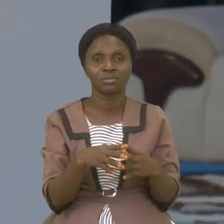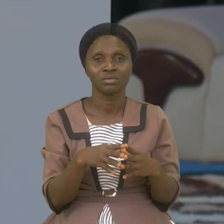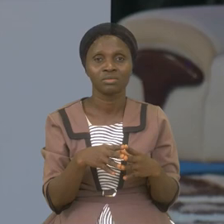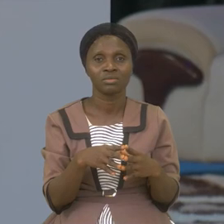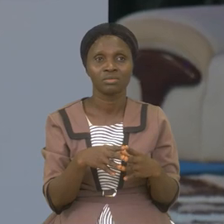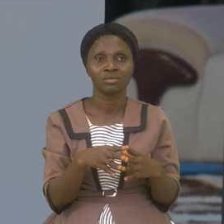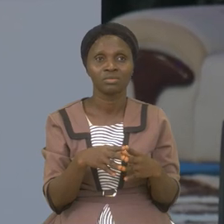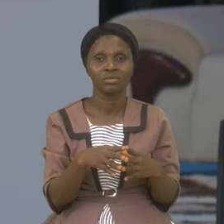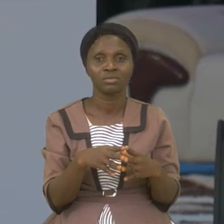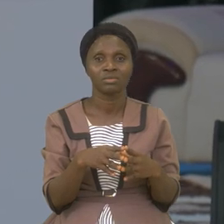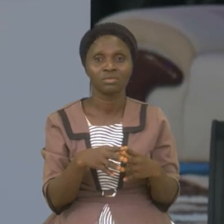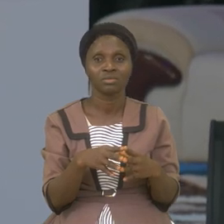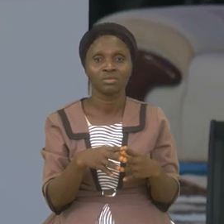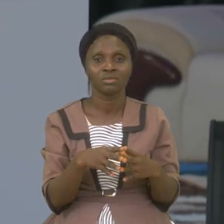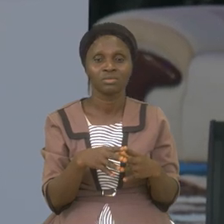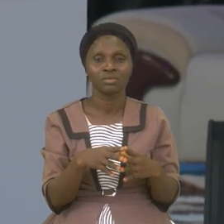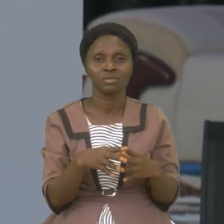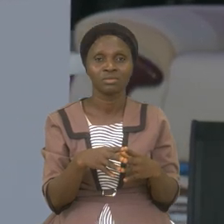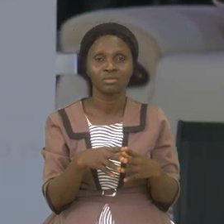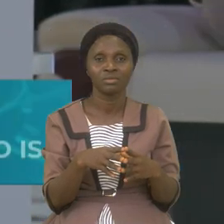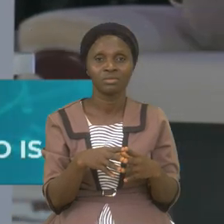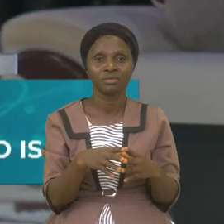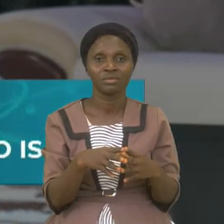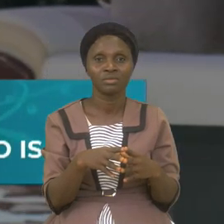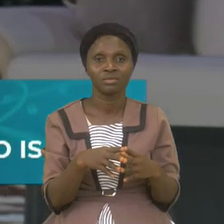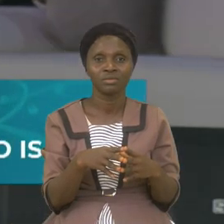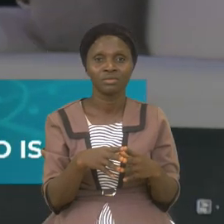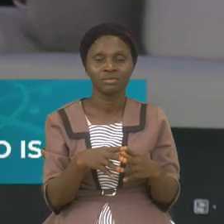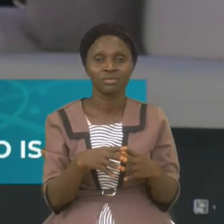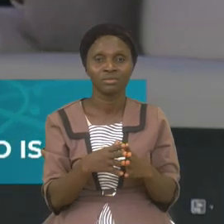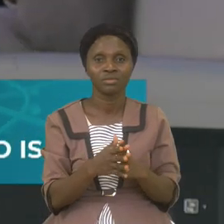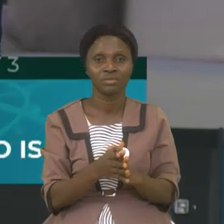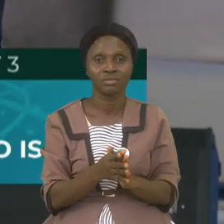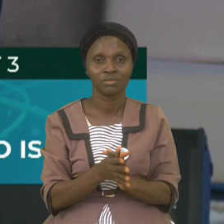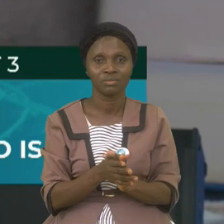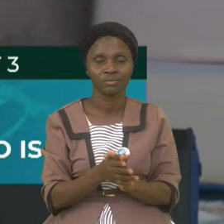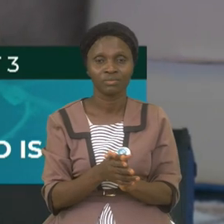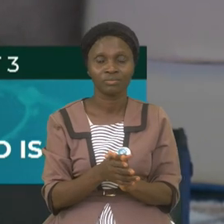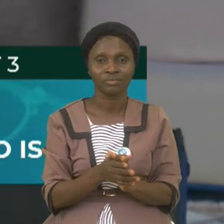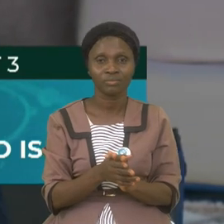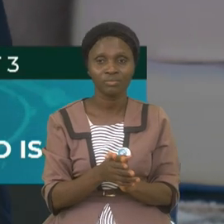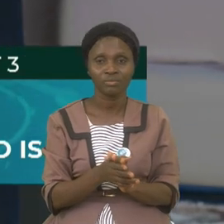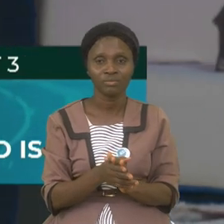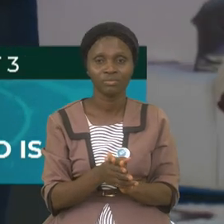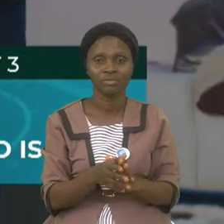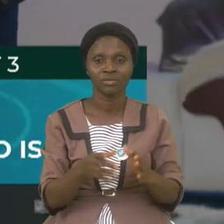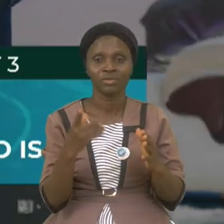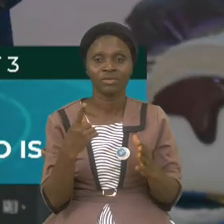the everlasting dominion of the God who is able. Our God is